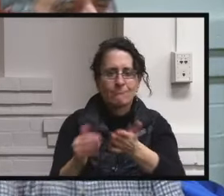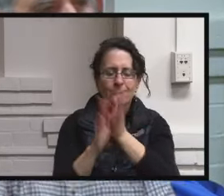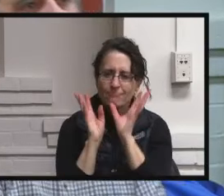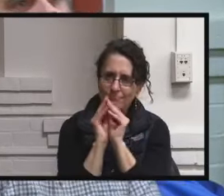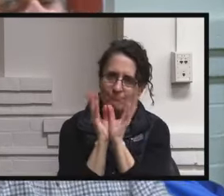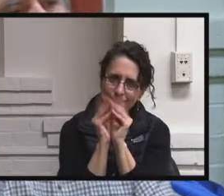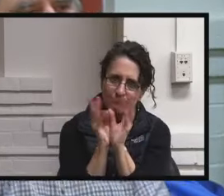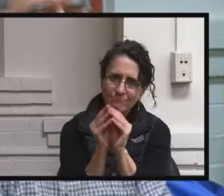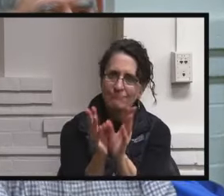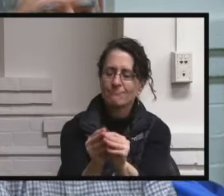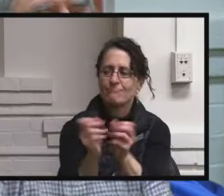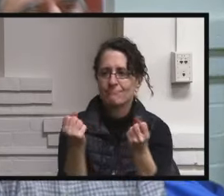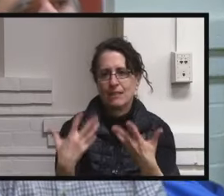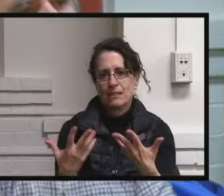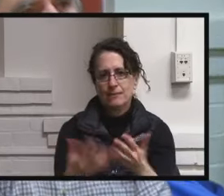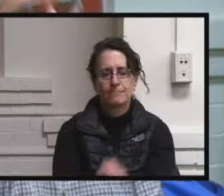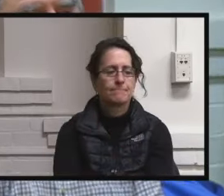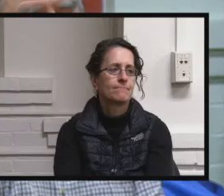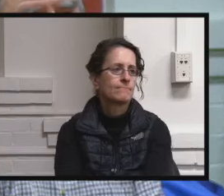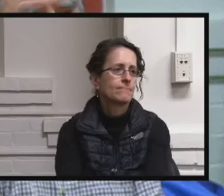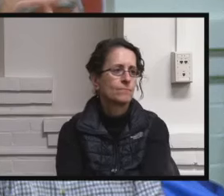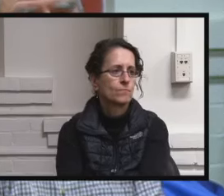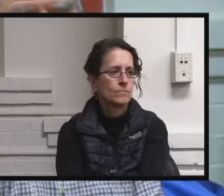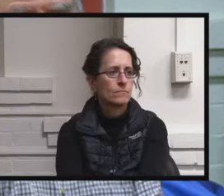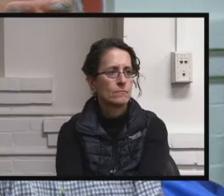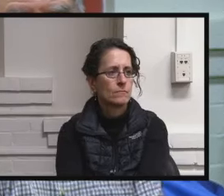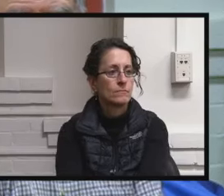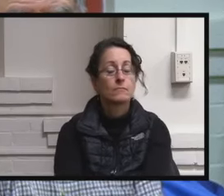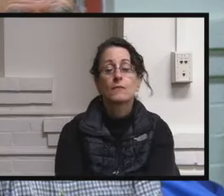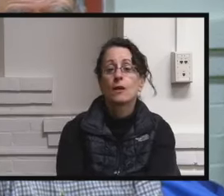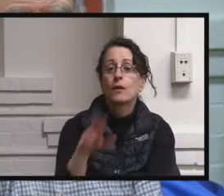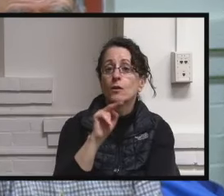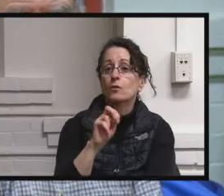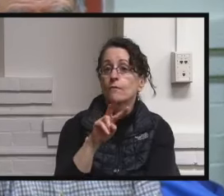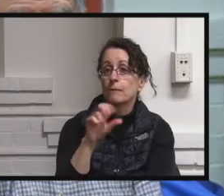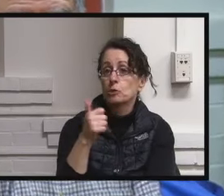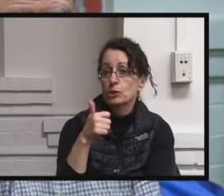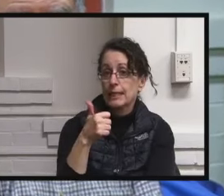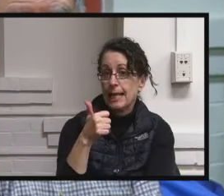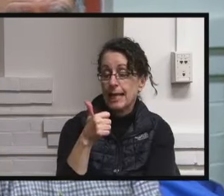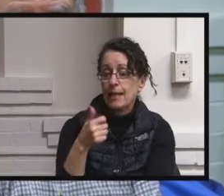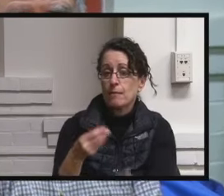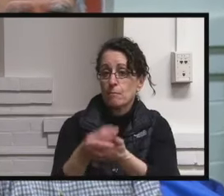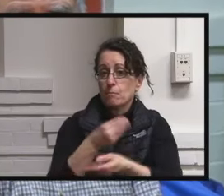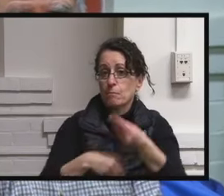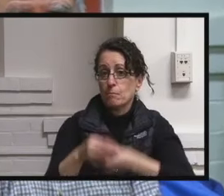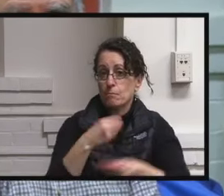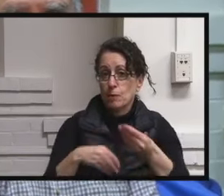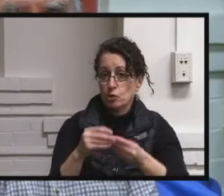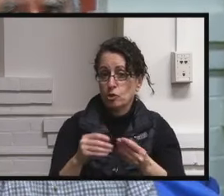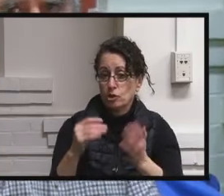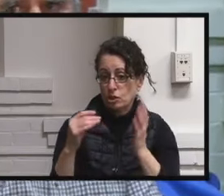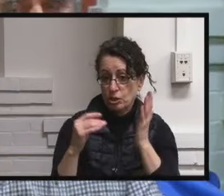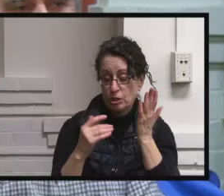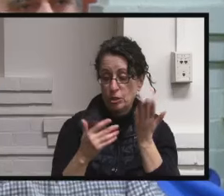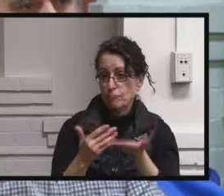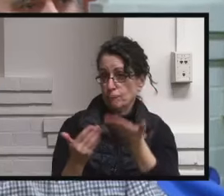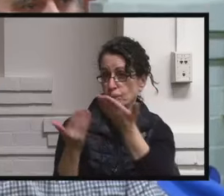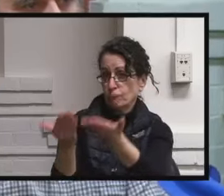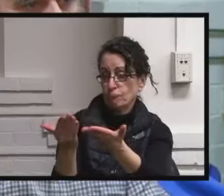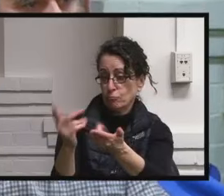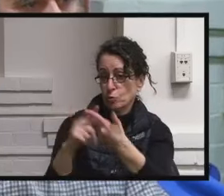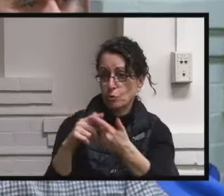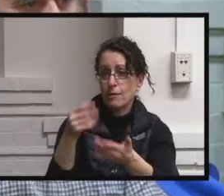We had a budget on the 10th of November that was brought to the finance committee for final